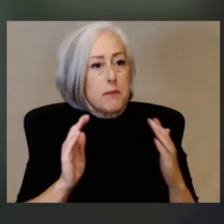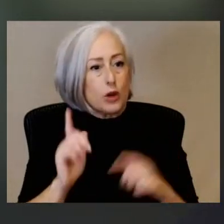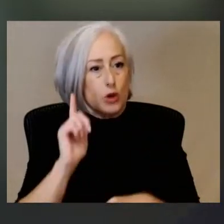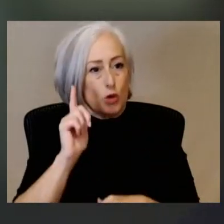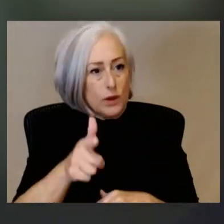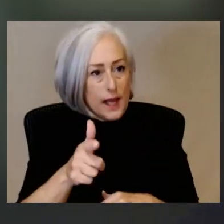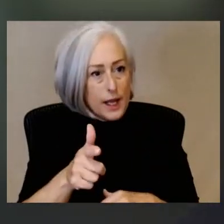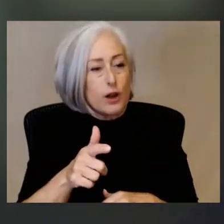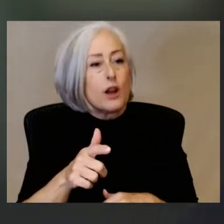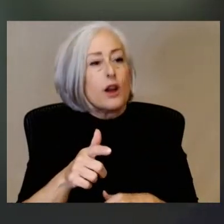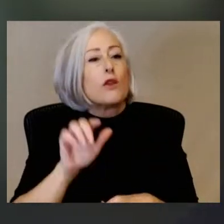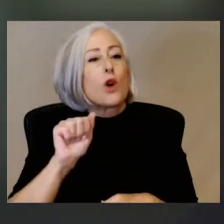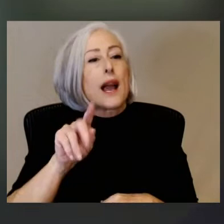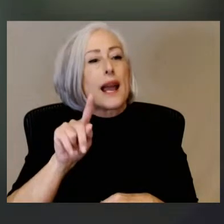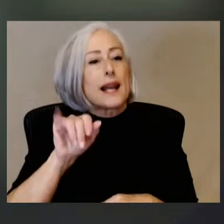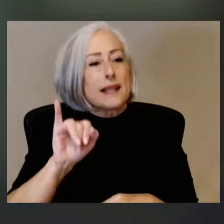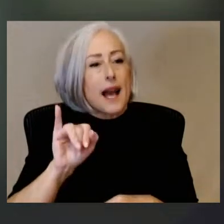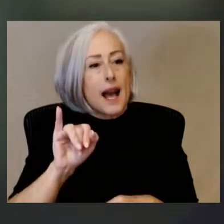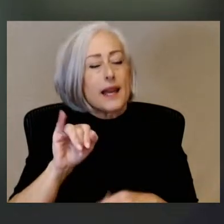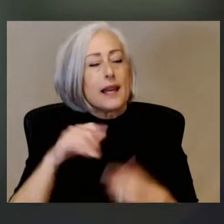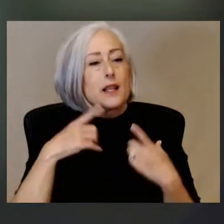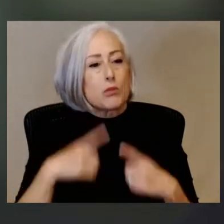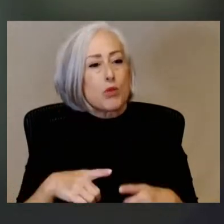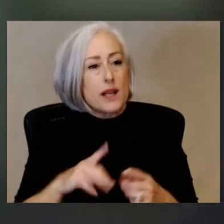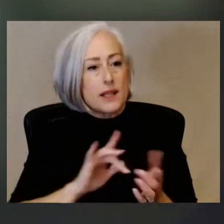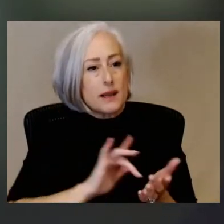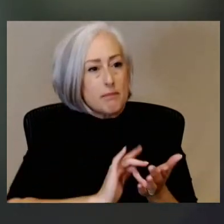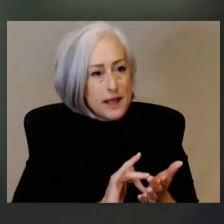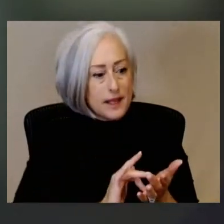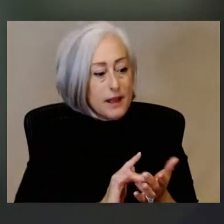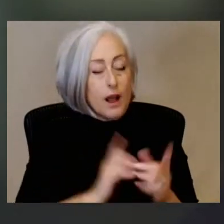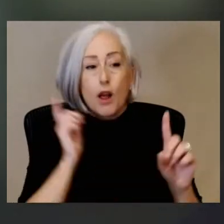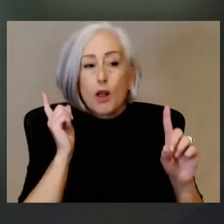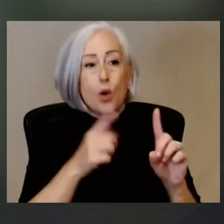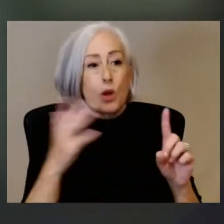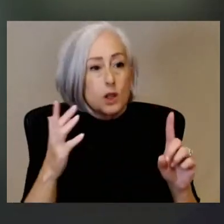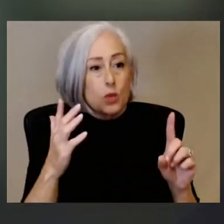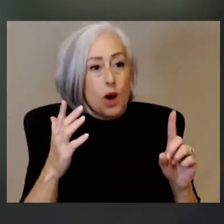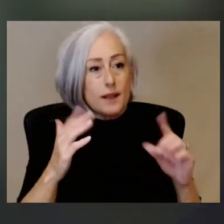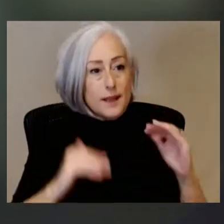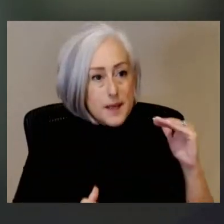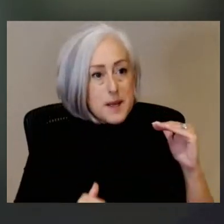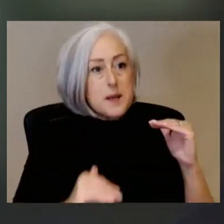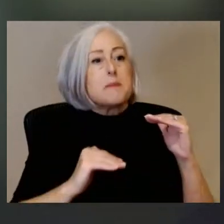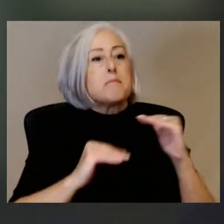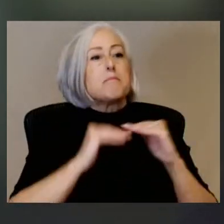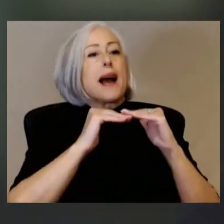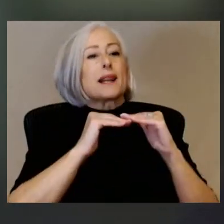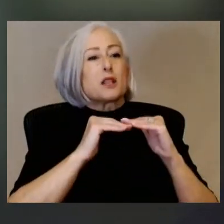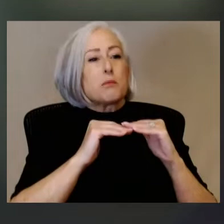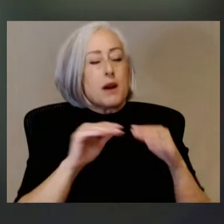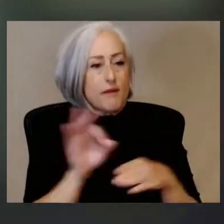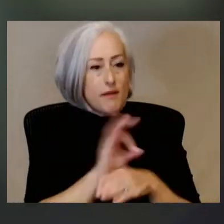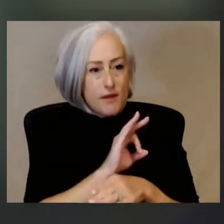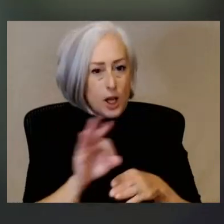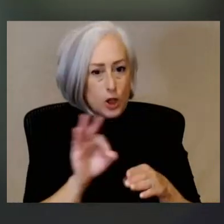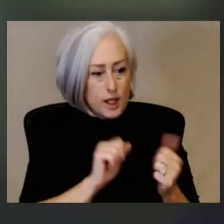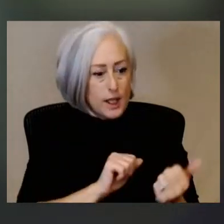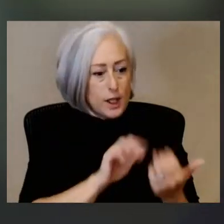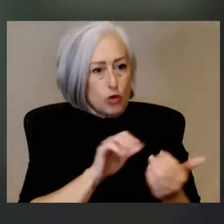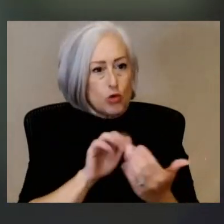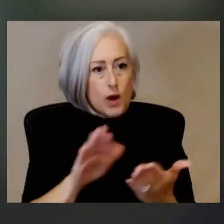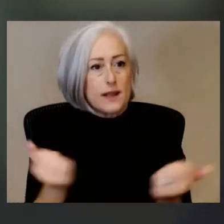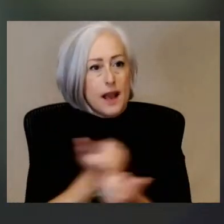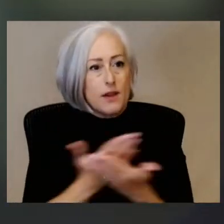that issue. Again, the goal is maximum function. Let's be a warrior in this. Let's address every piece that we can address.